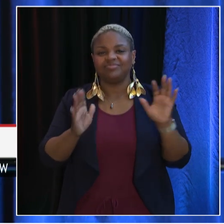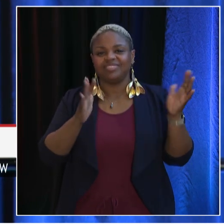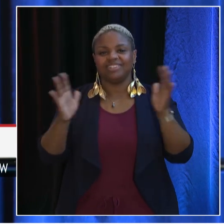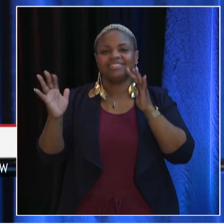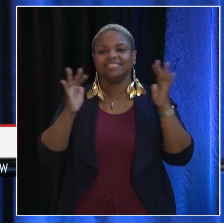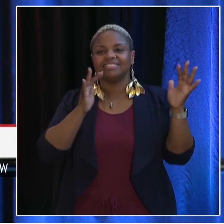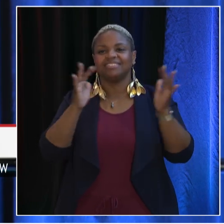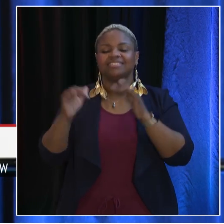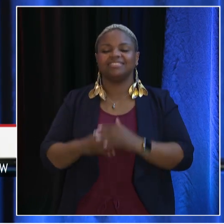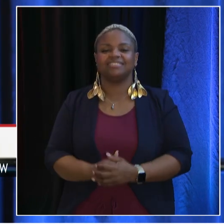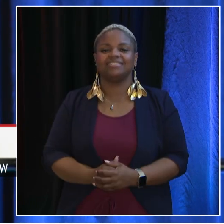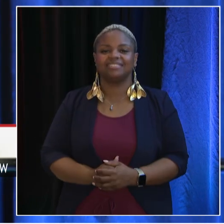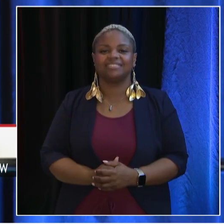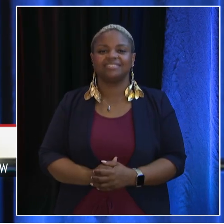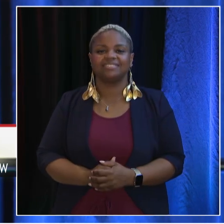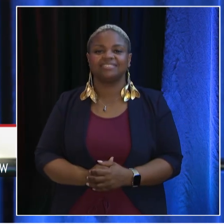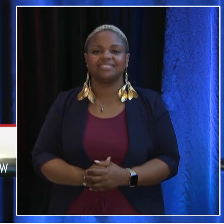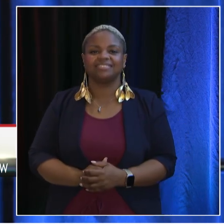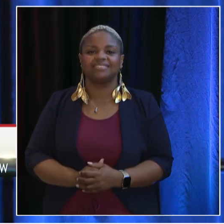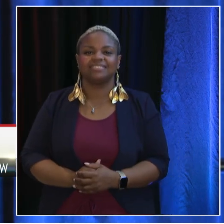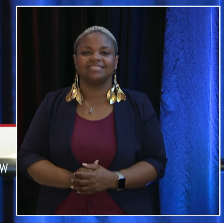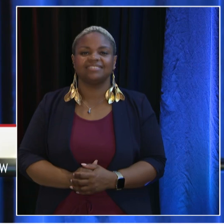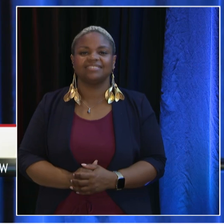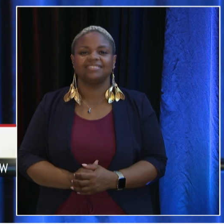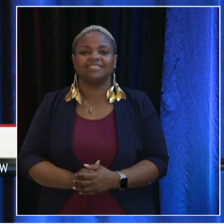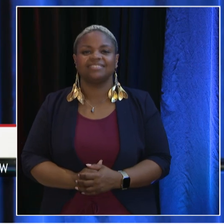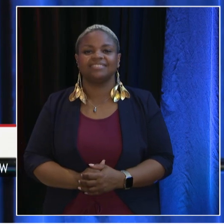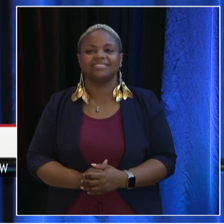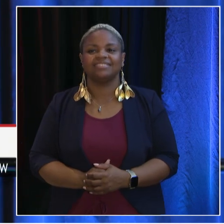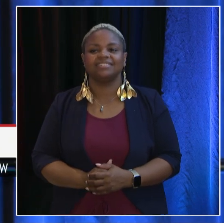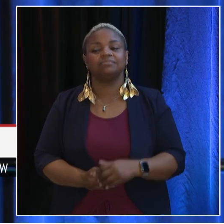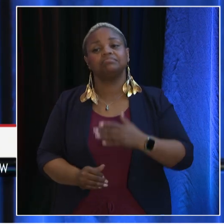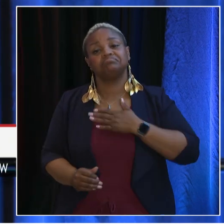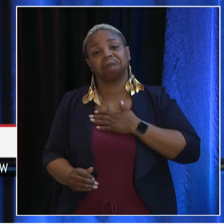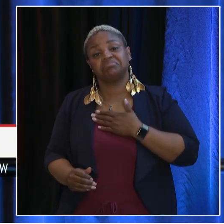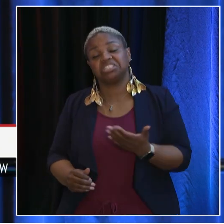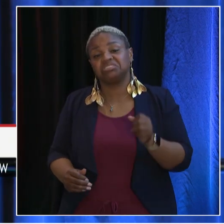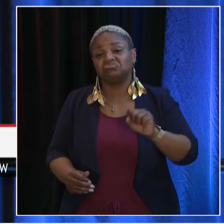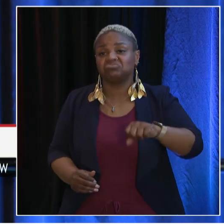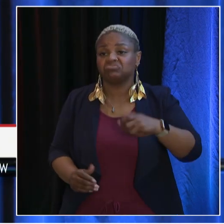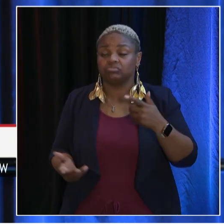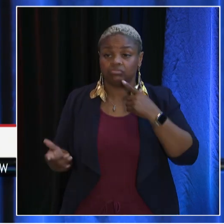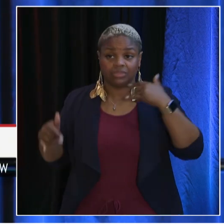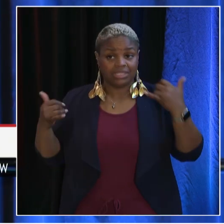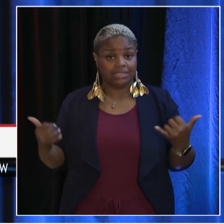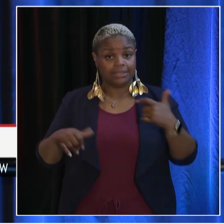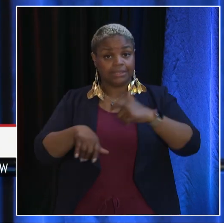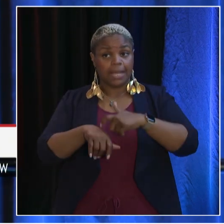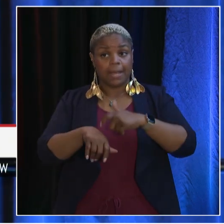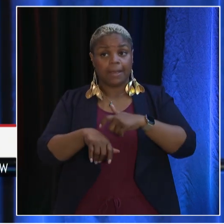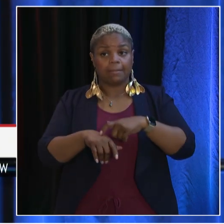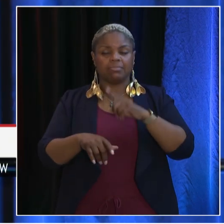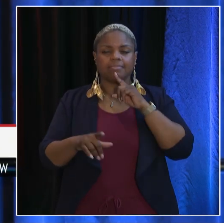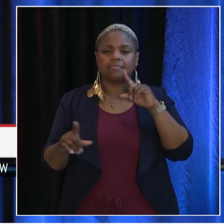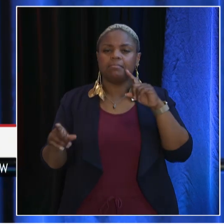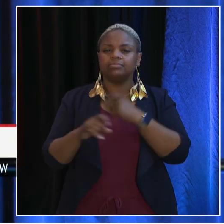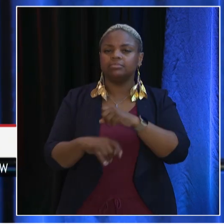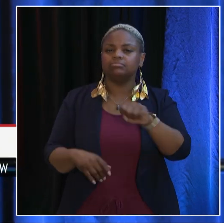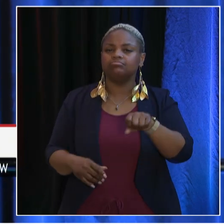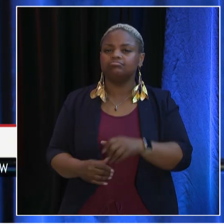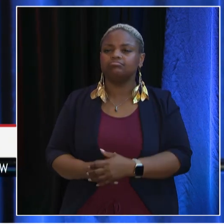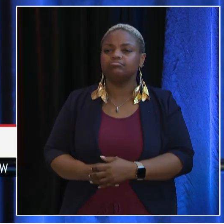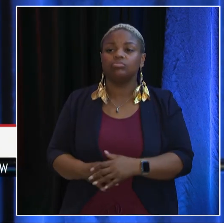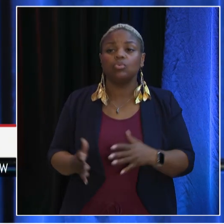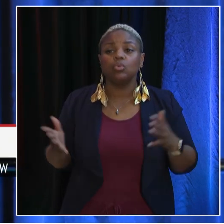I will confess that there's a wrinkle this time. and that's that Supreme